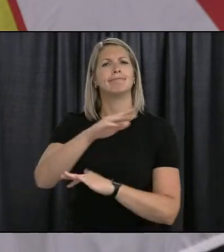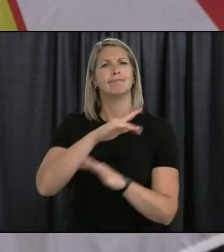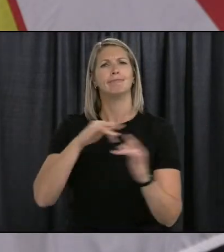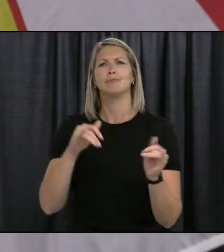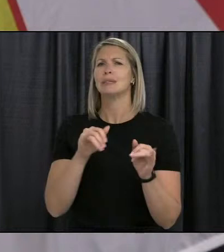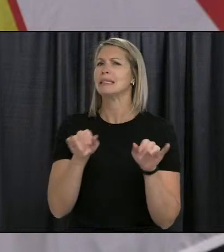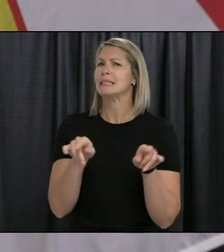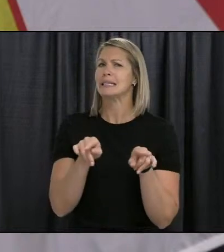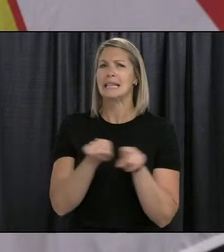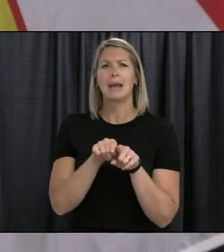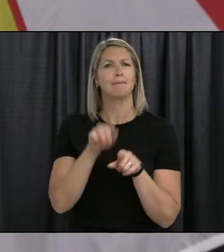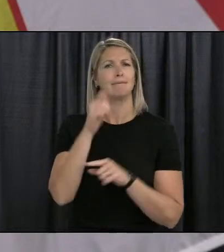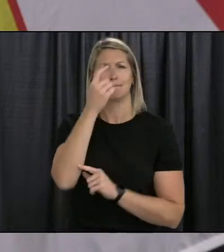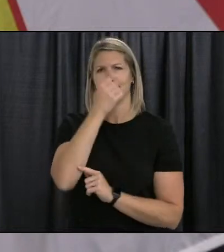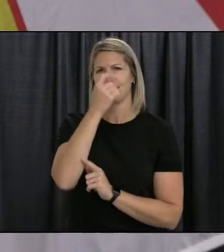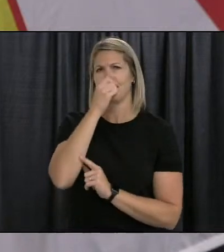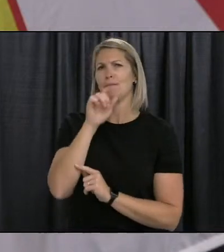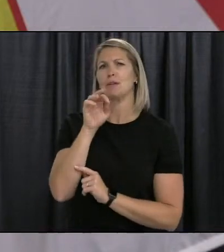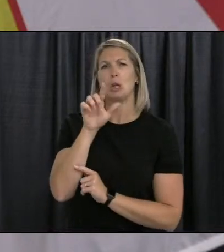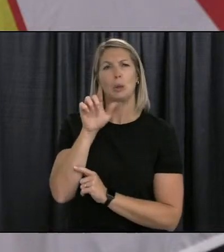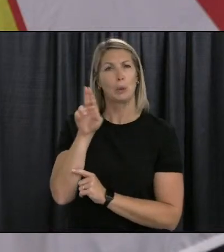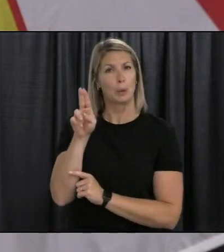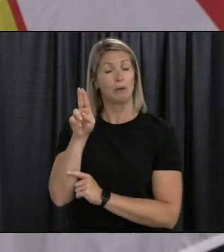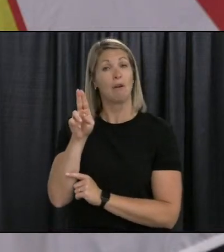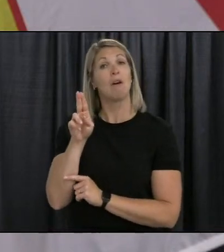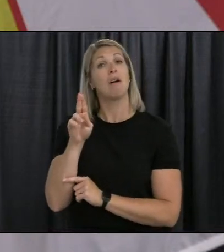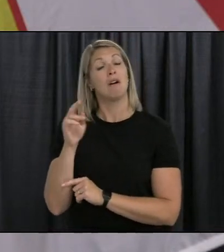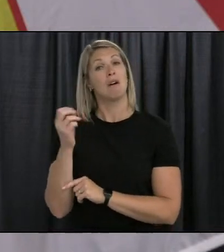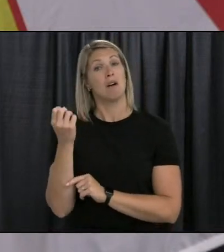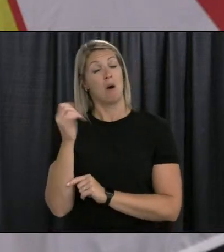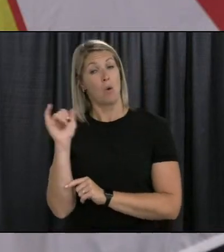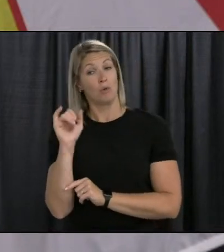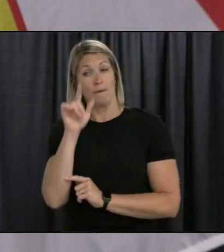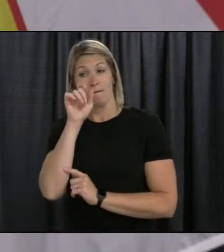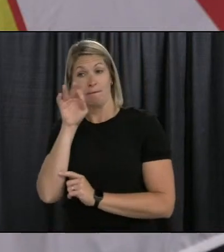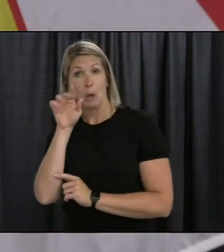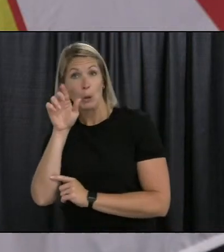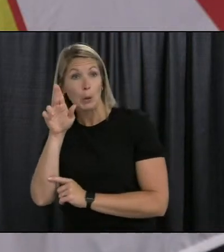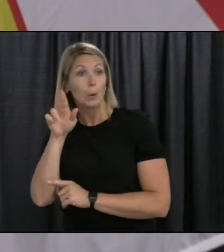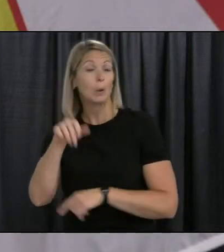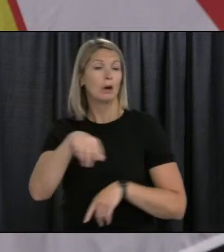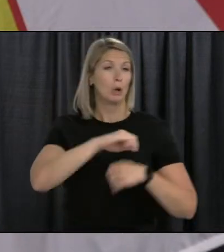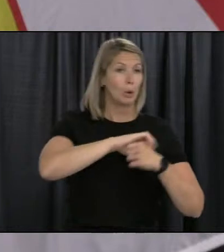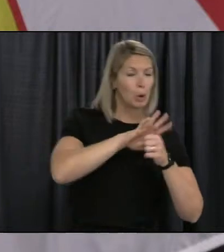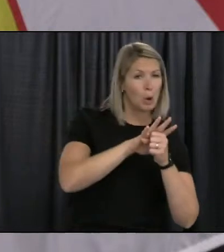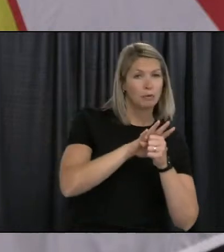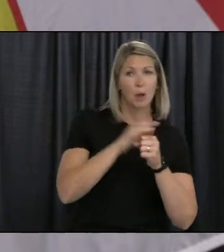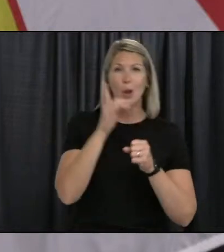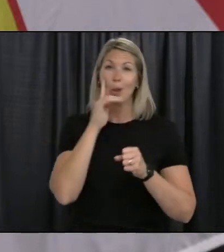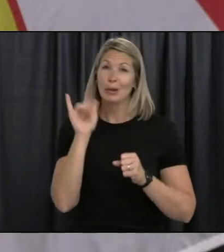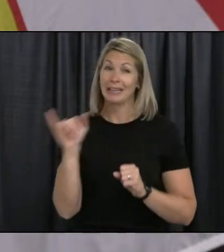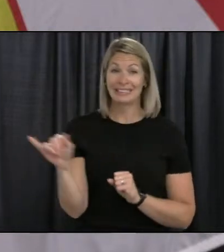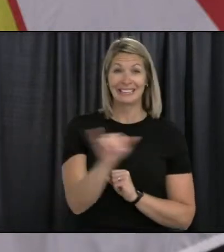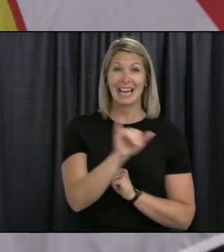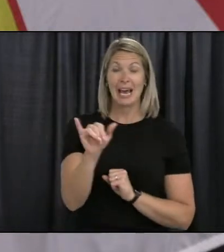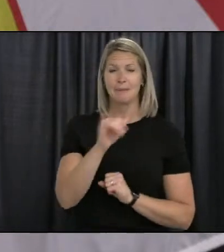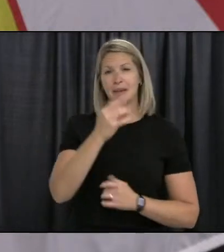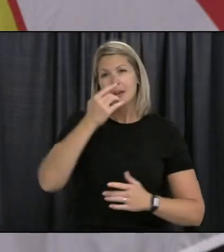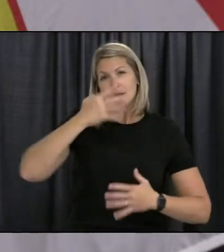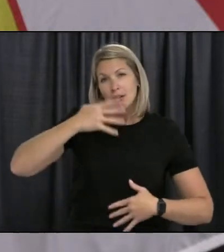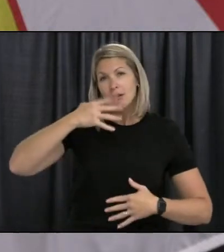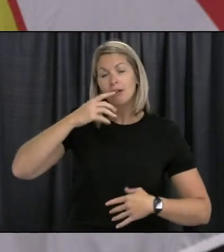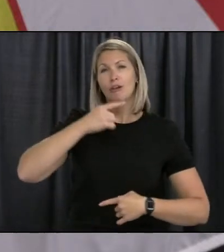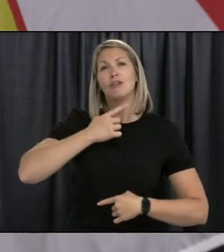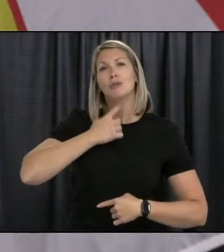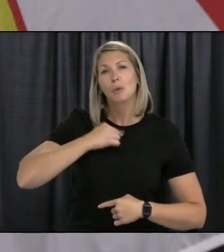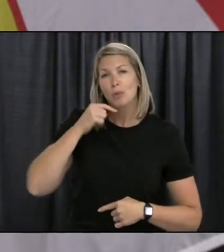symptoms of the common cold are the same as COVID-19 symptoms, and this can understandably cause anxiety if you or one of your